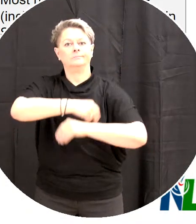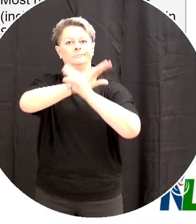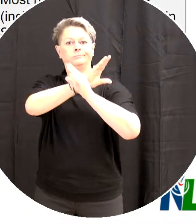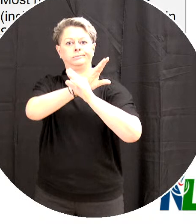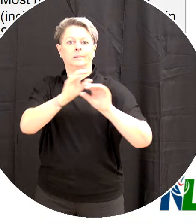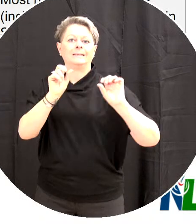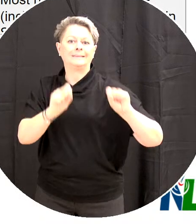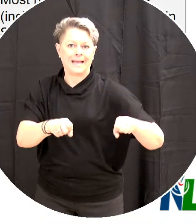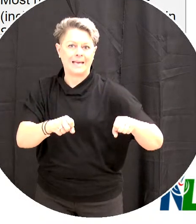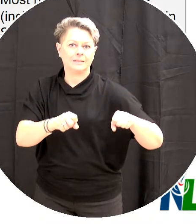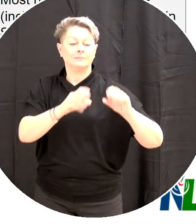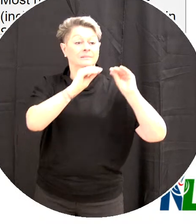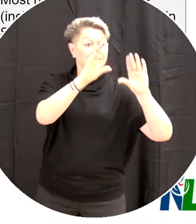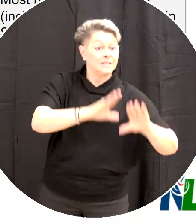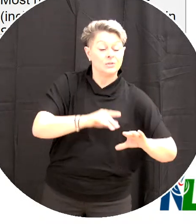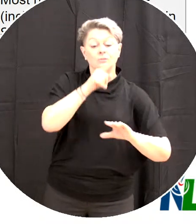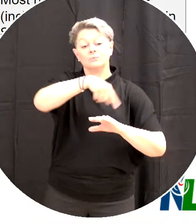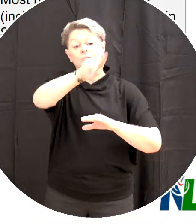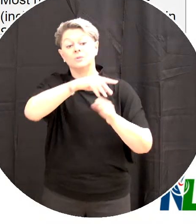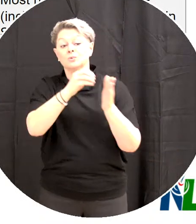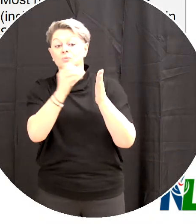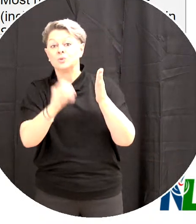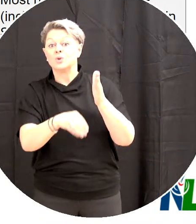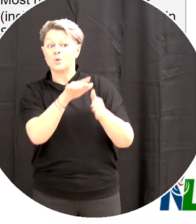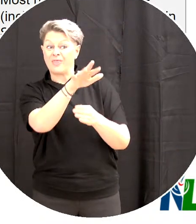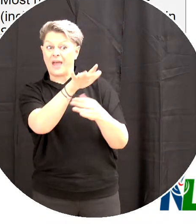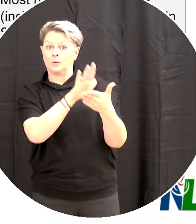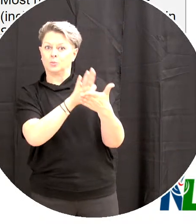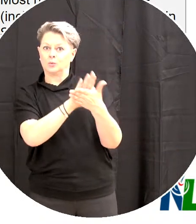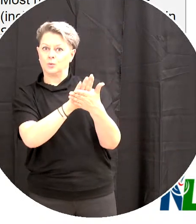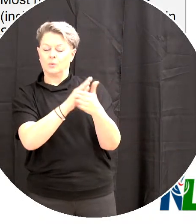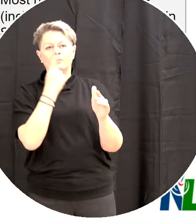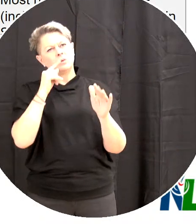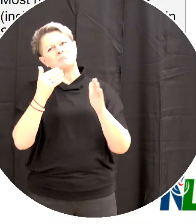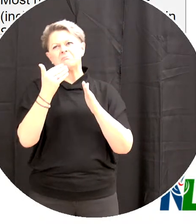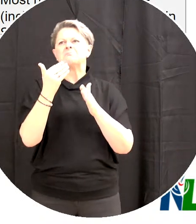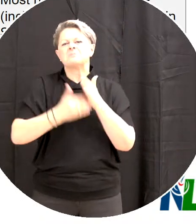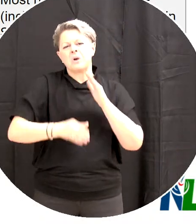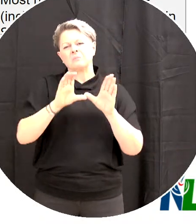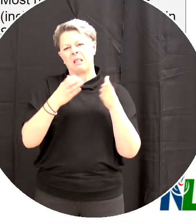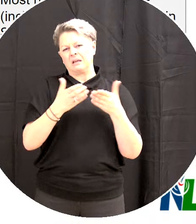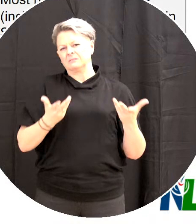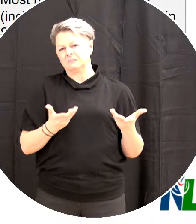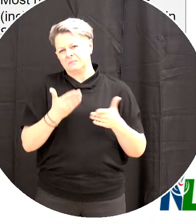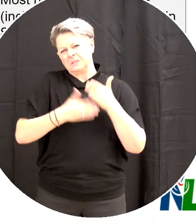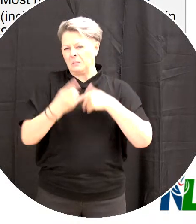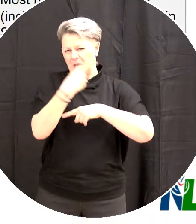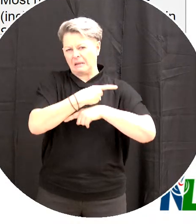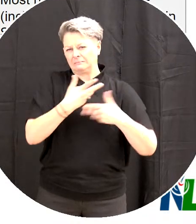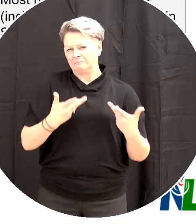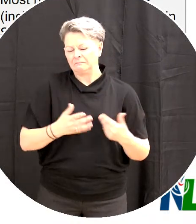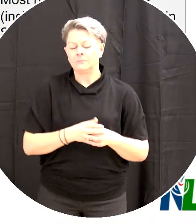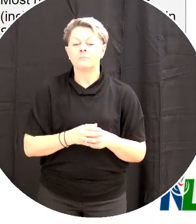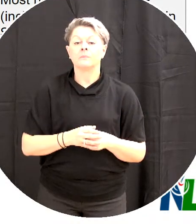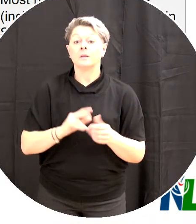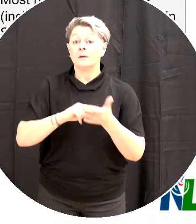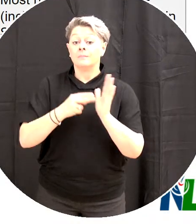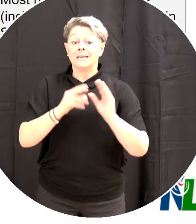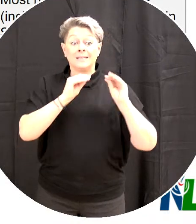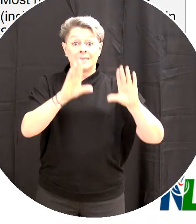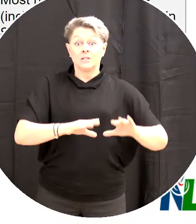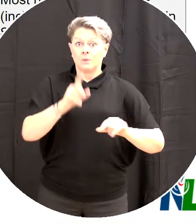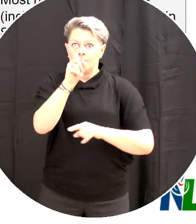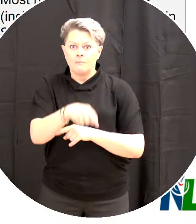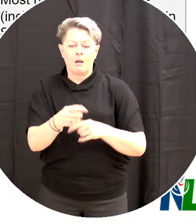teachers and classmates for at least a portion of each class. Now, this does not mean that teachers have to juggle